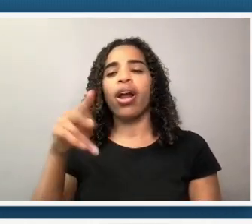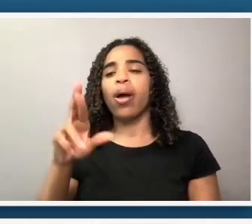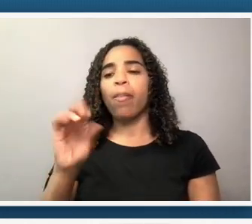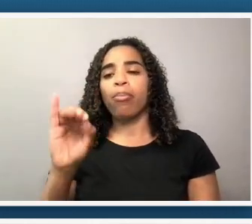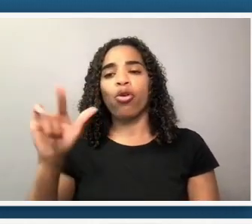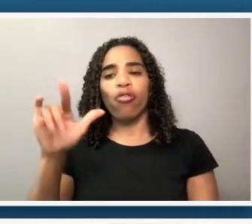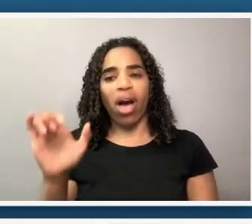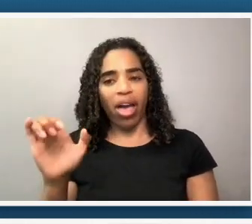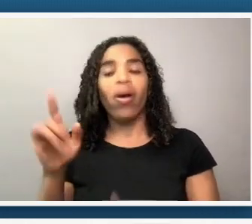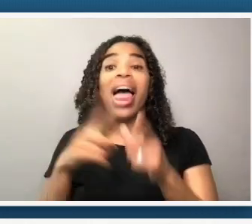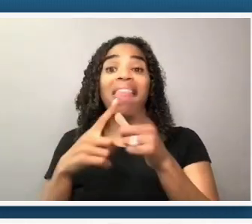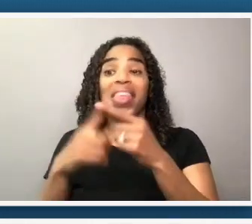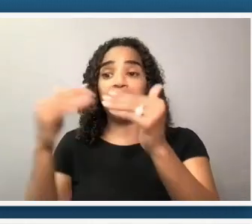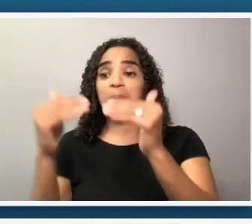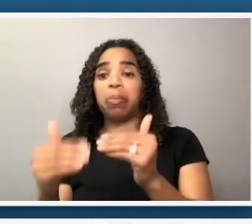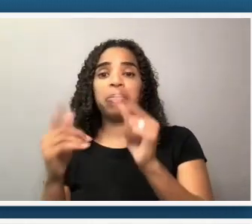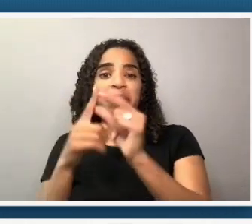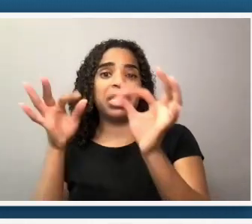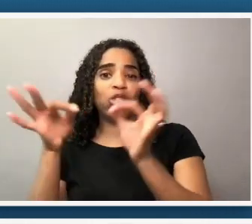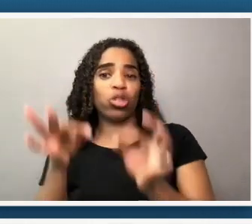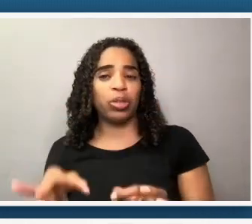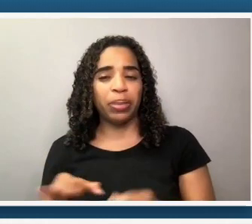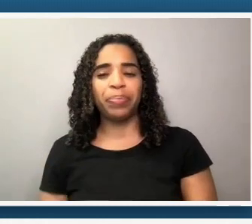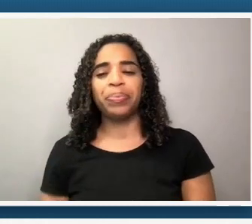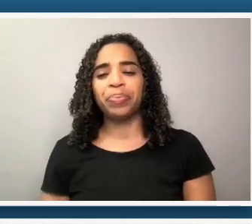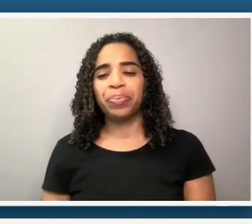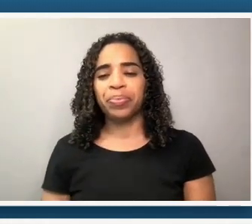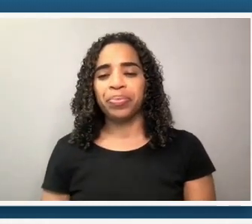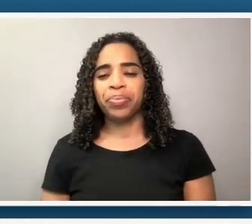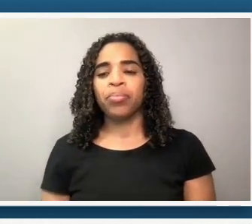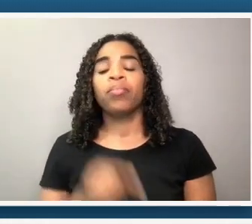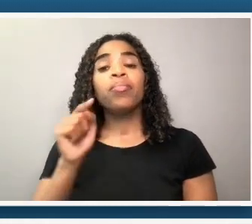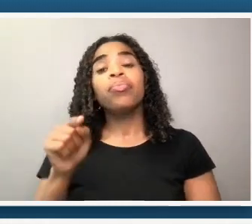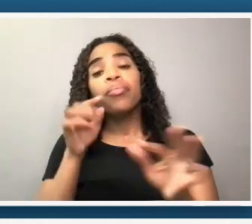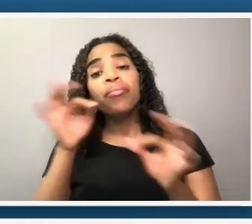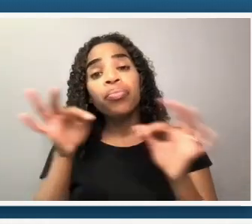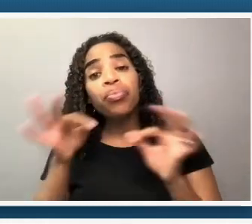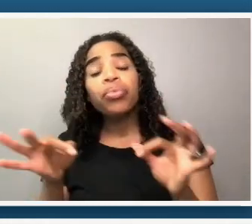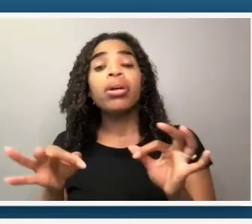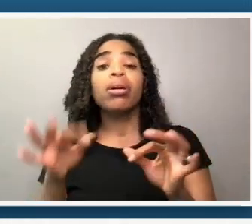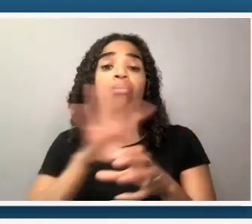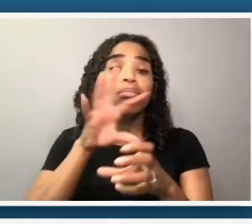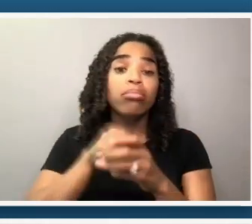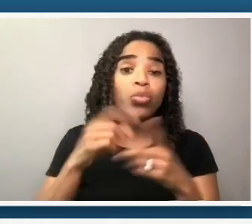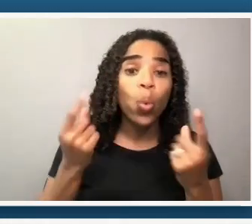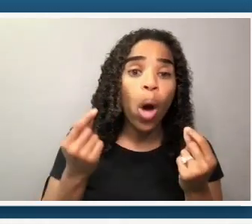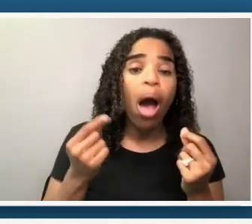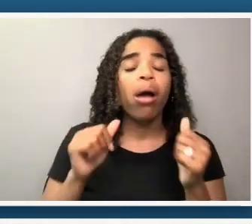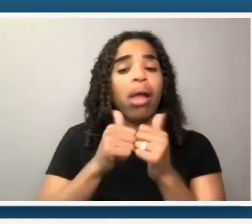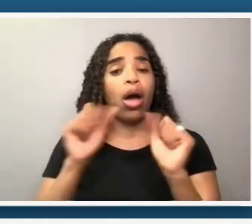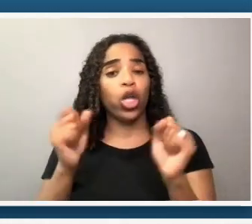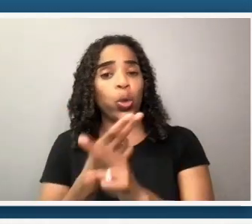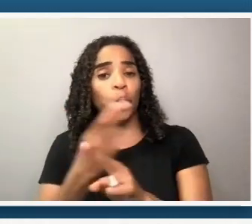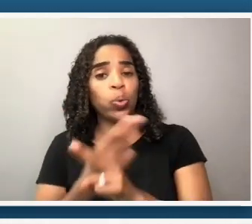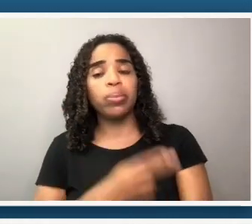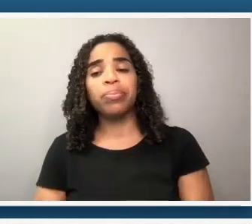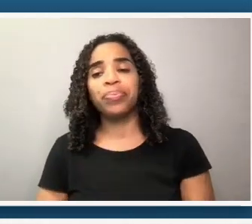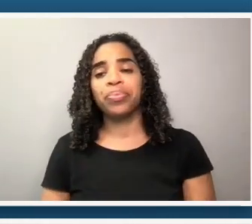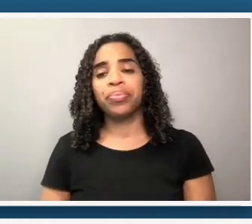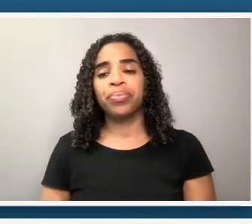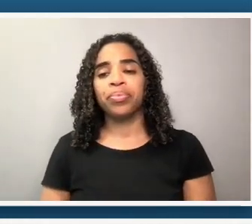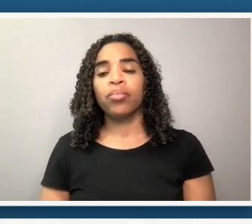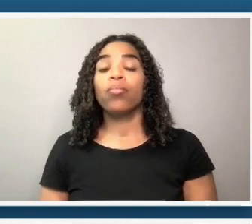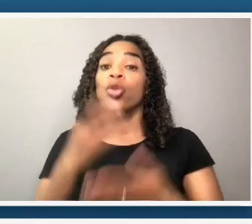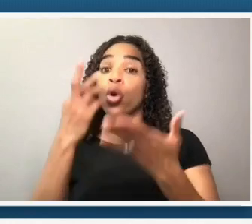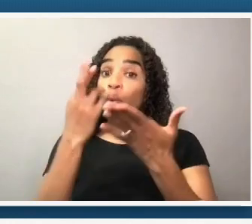a description that explains what this collection contains and how it can be used.